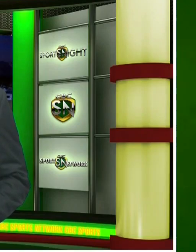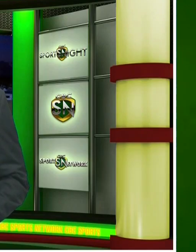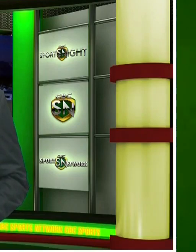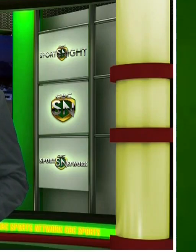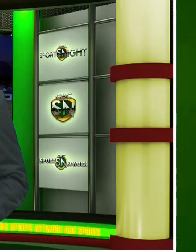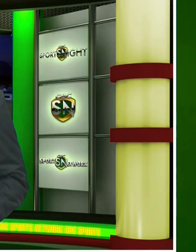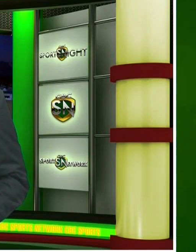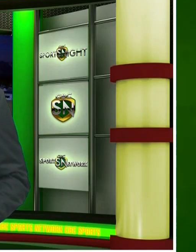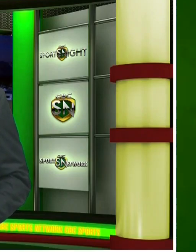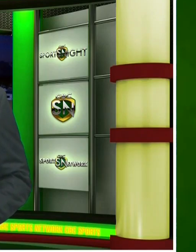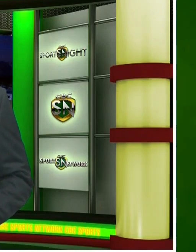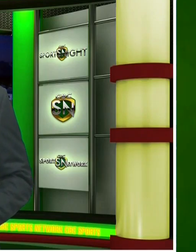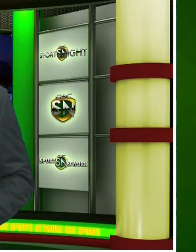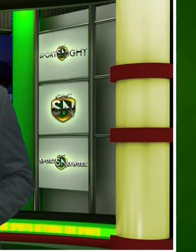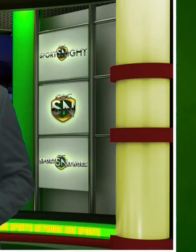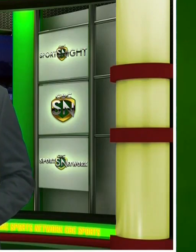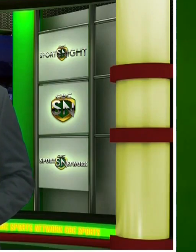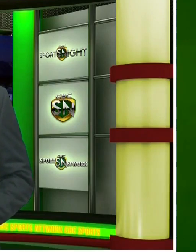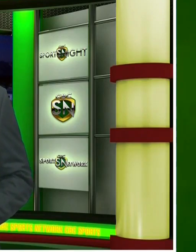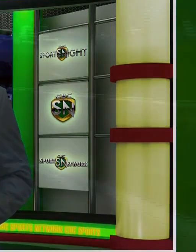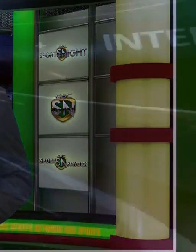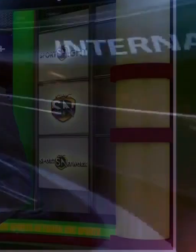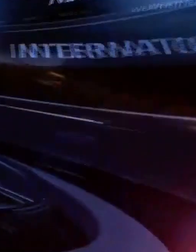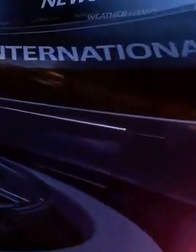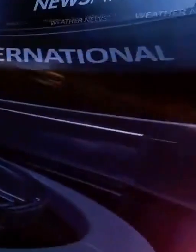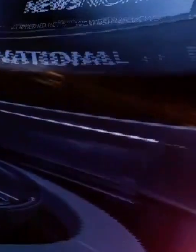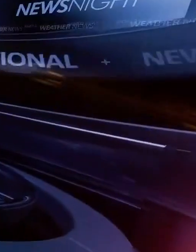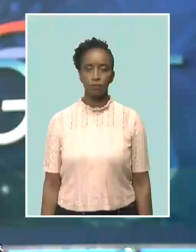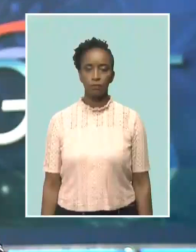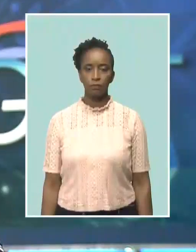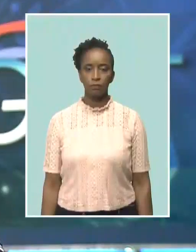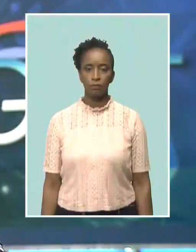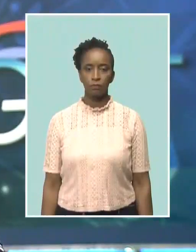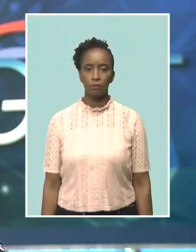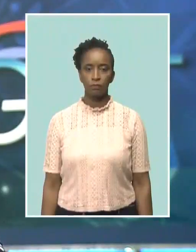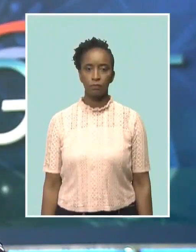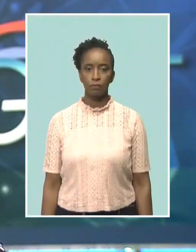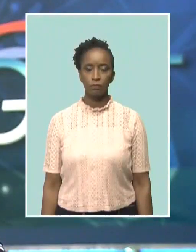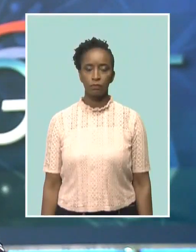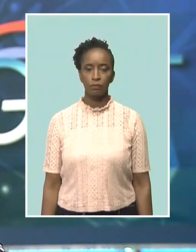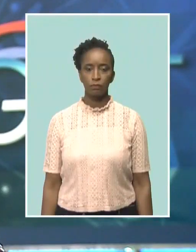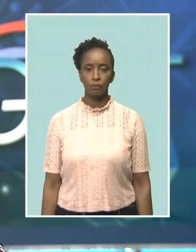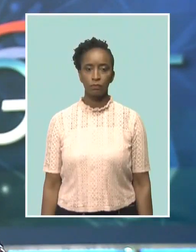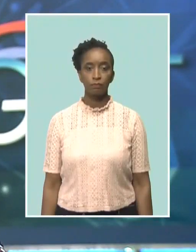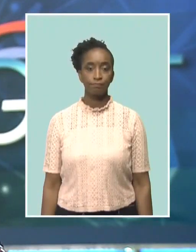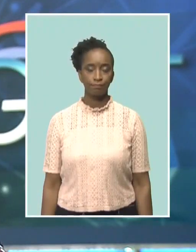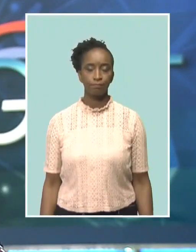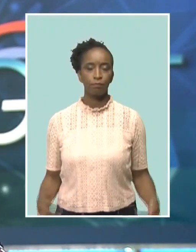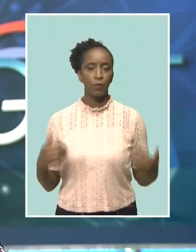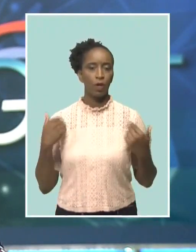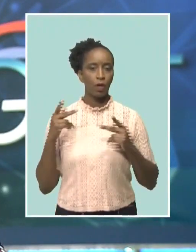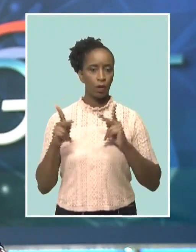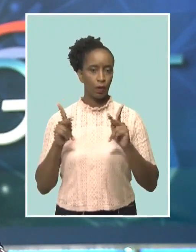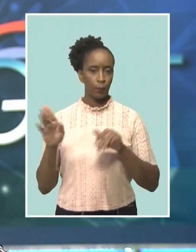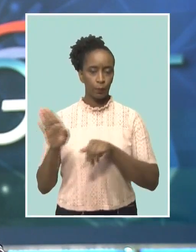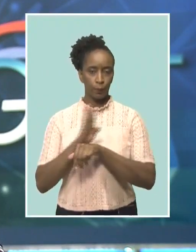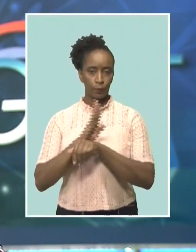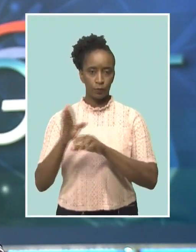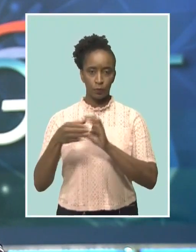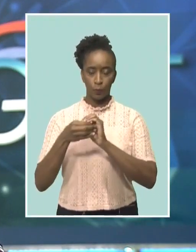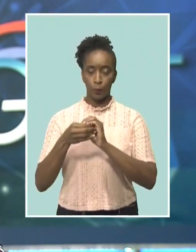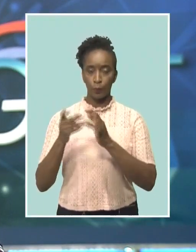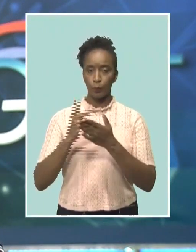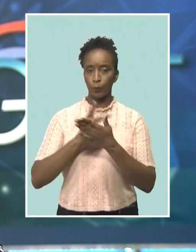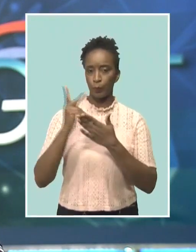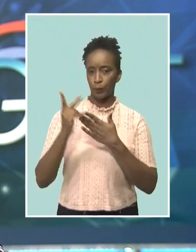on CBC NewsNight, we have the business report. Young entrepreneurs. The Youth Entrepreneurship Scheme views